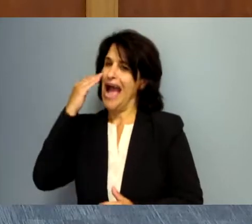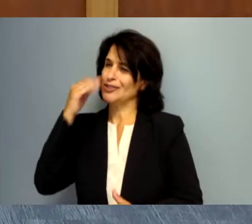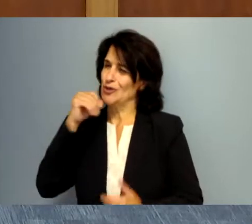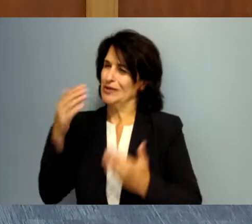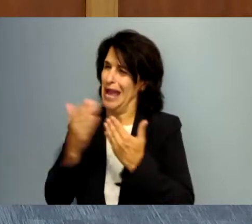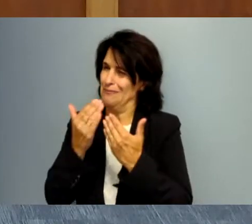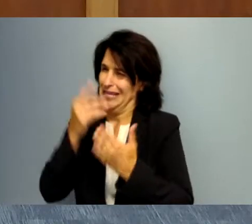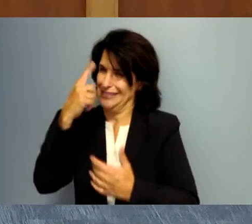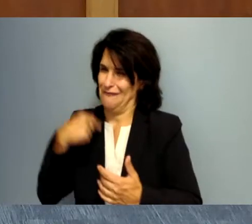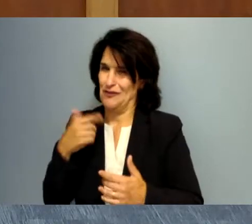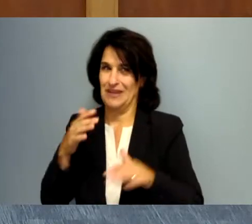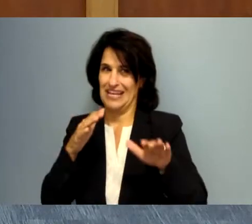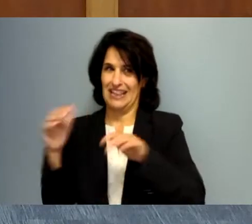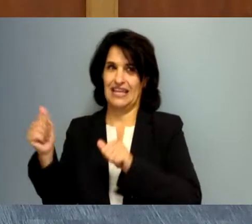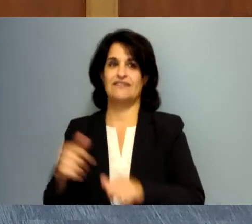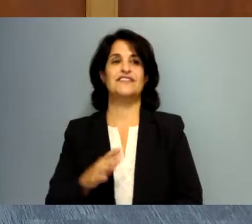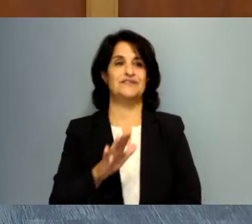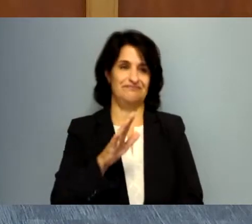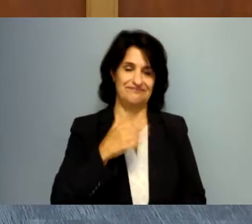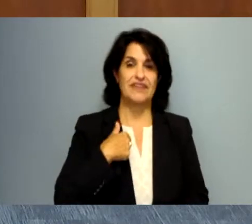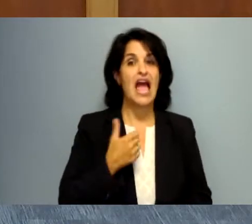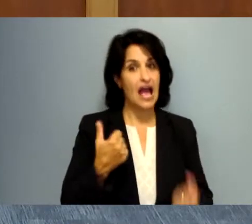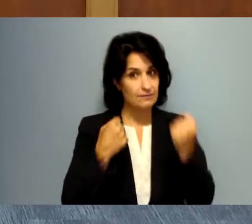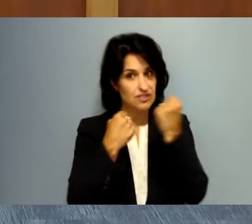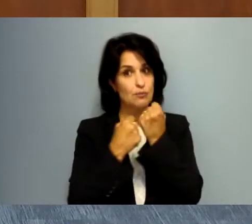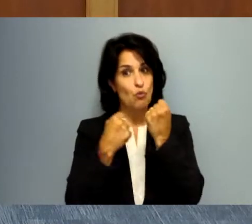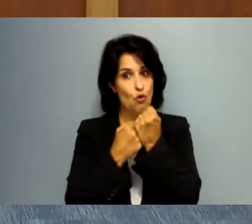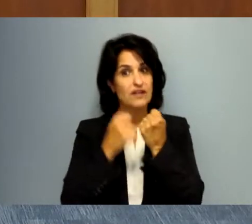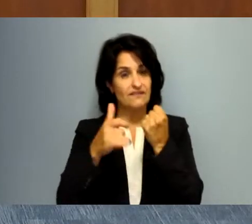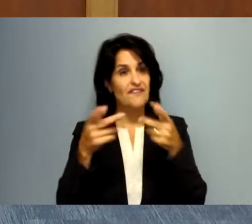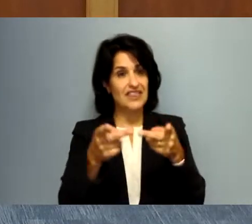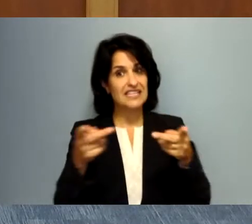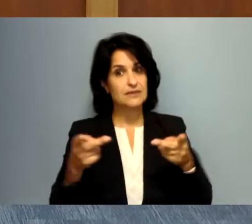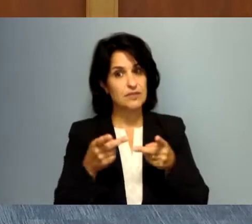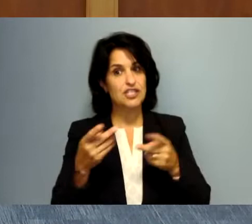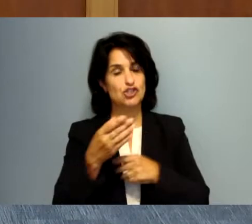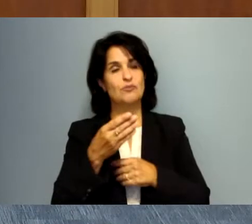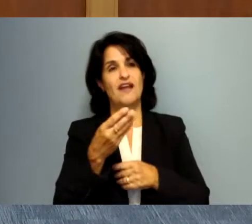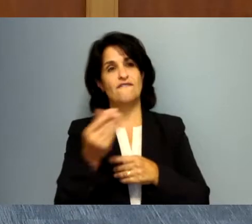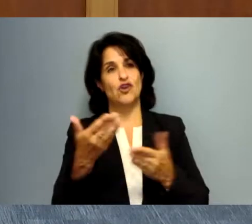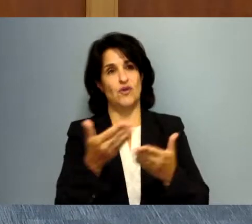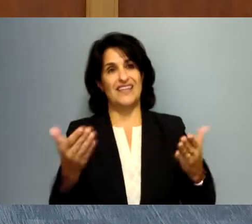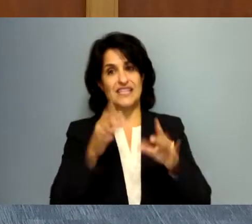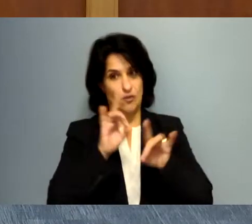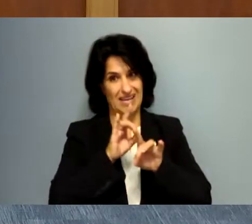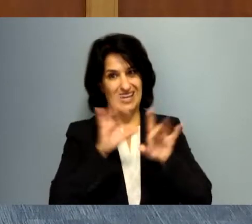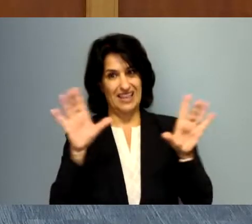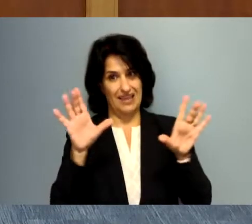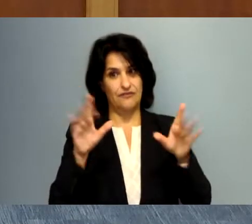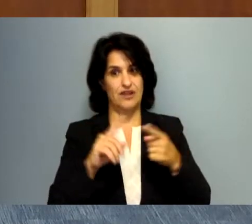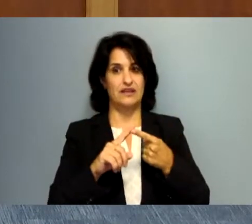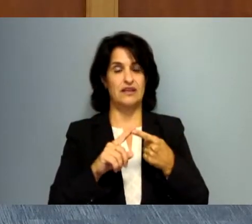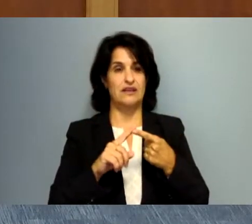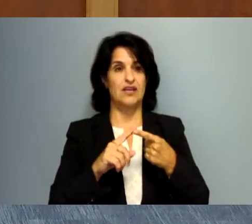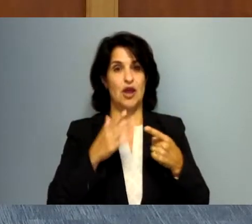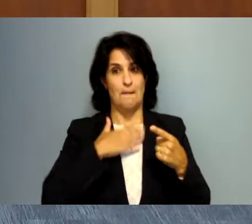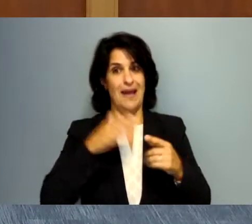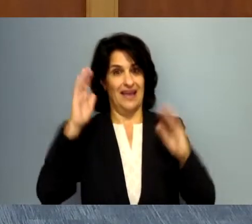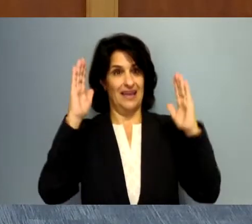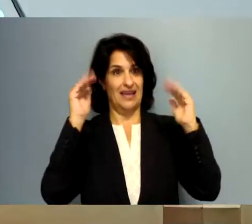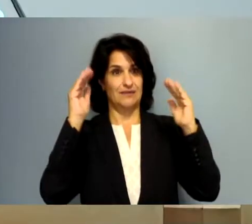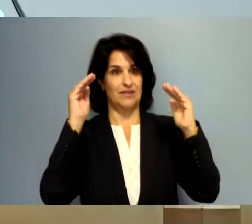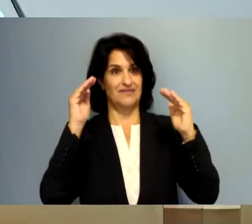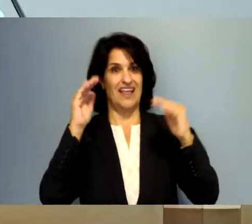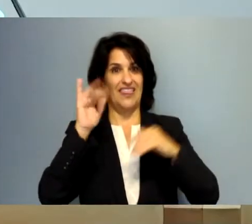easily. I'm supportive of this position. There's just a couple things I wanted to clarify. First of all, it would be my expectation that